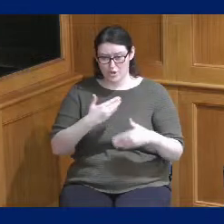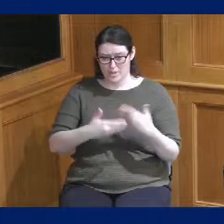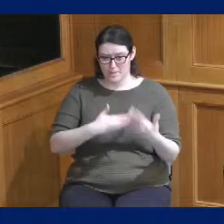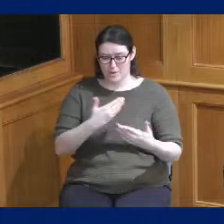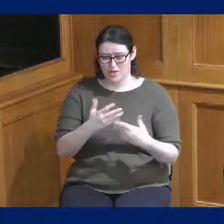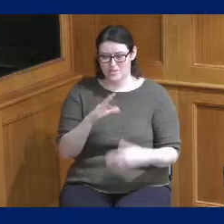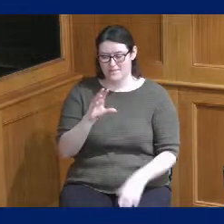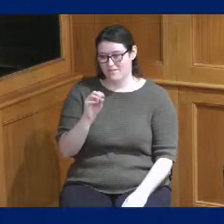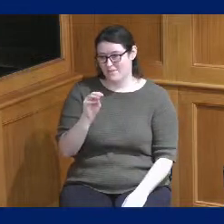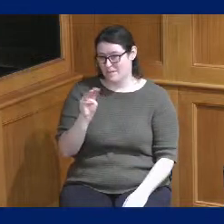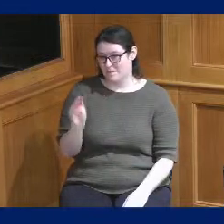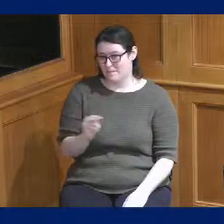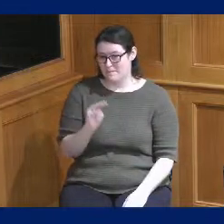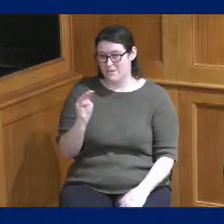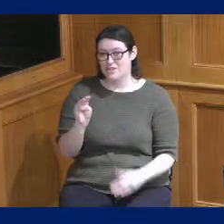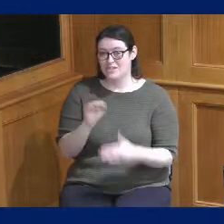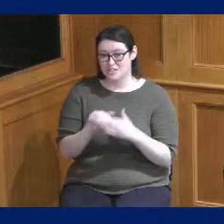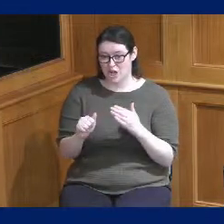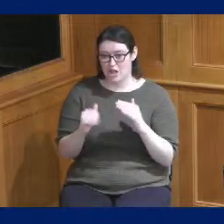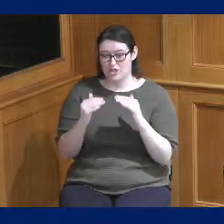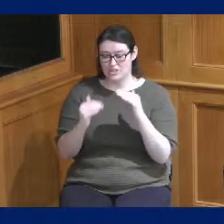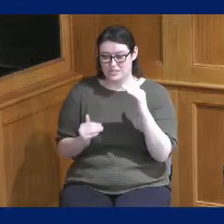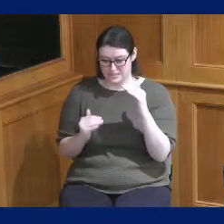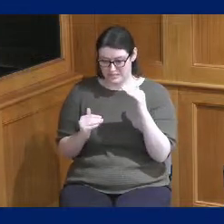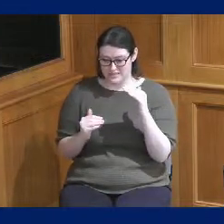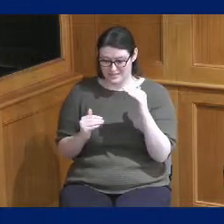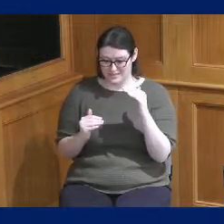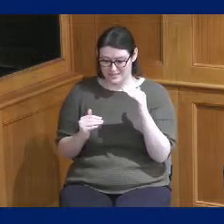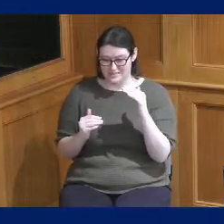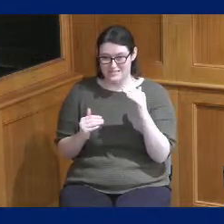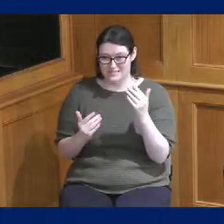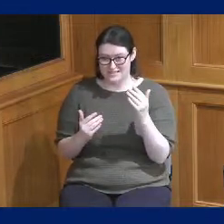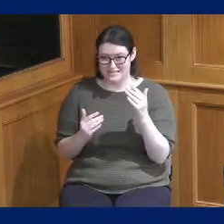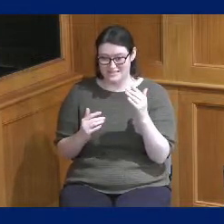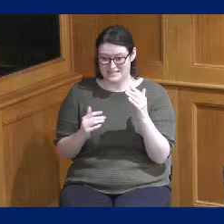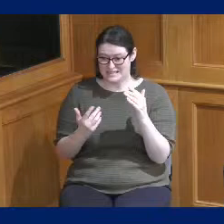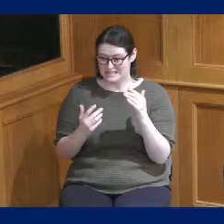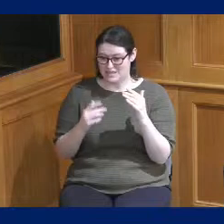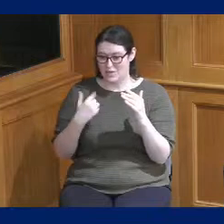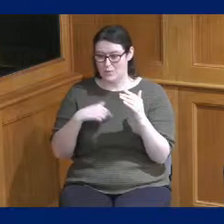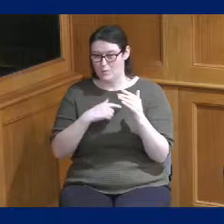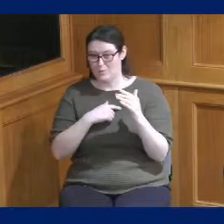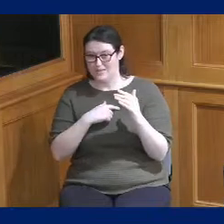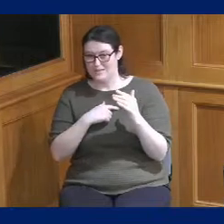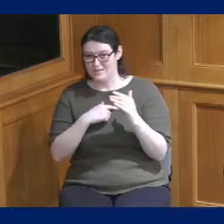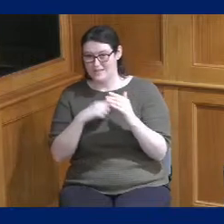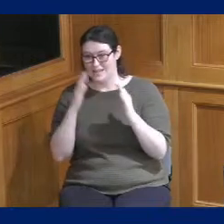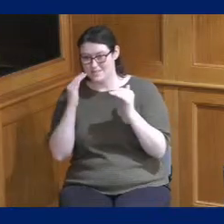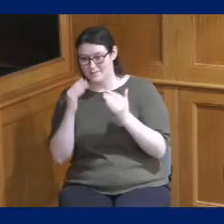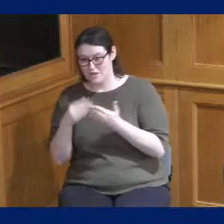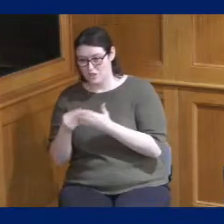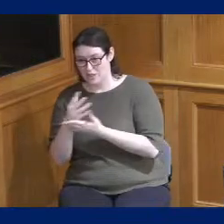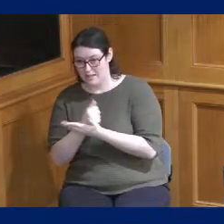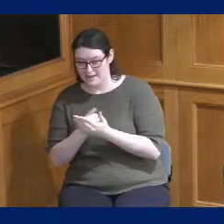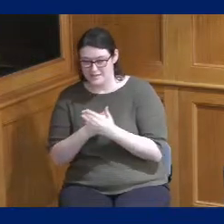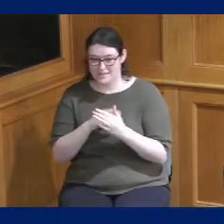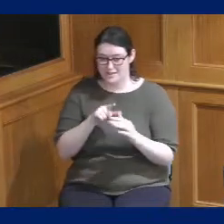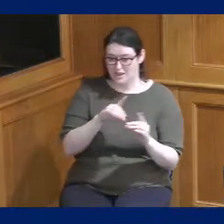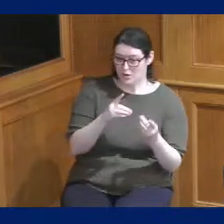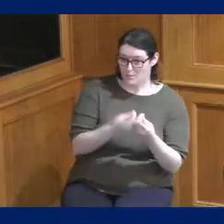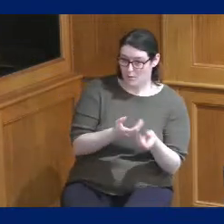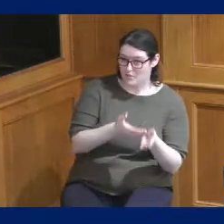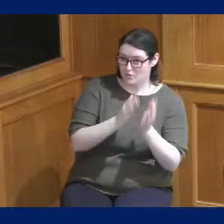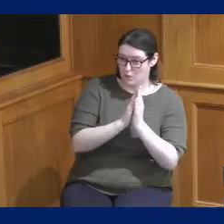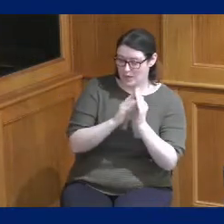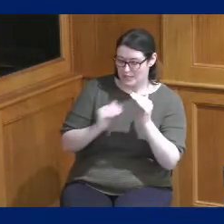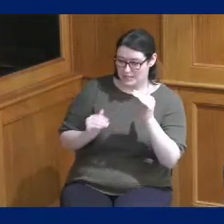a $50 million gap. That is a gap between projected revenues and departmental requests. I'll talk